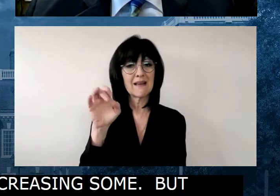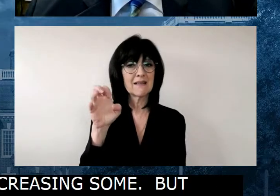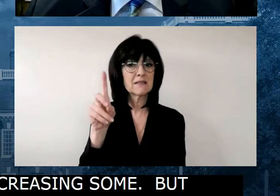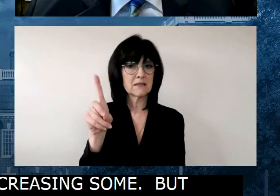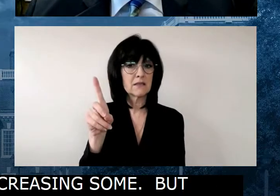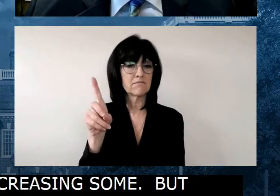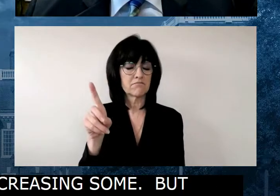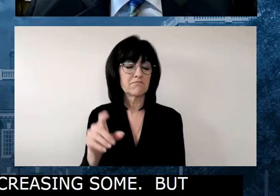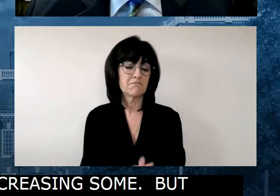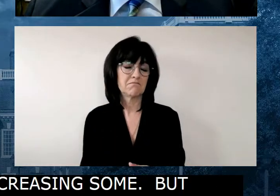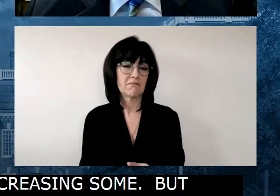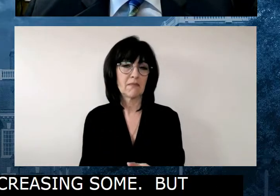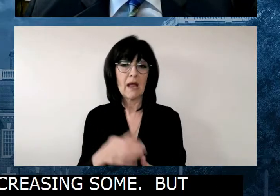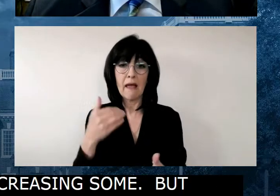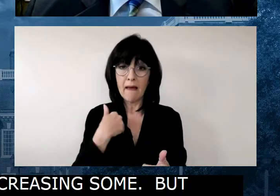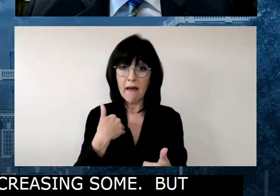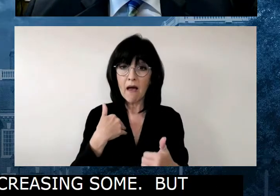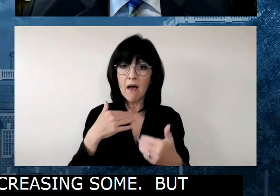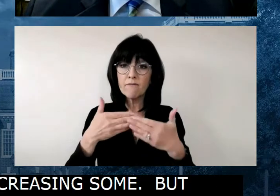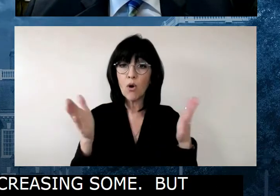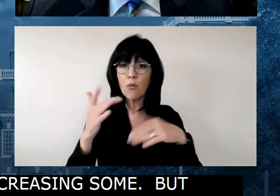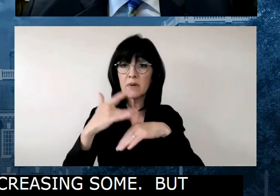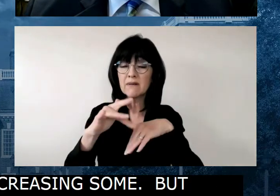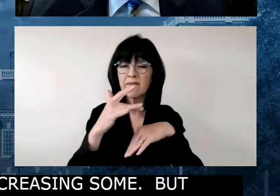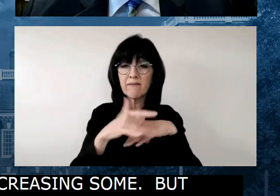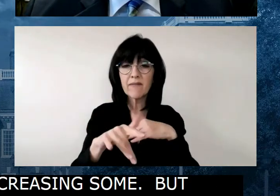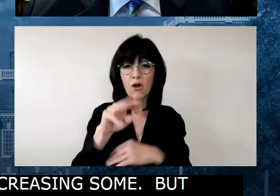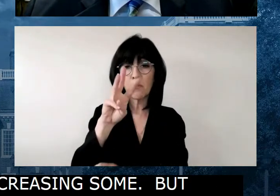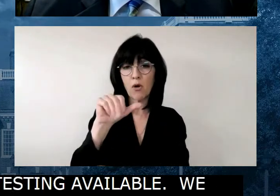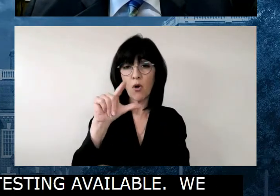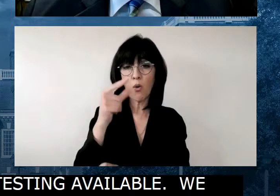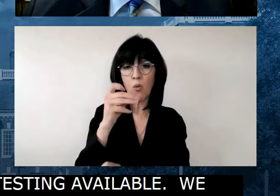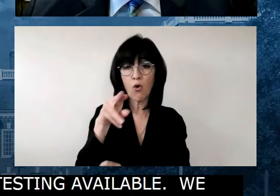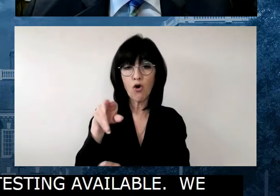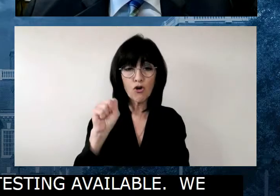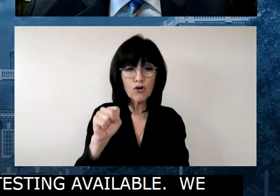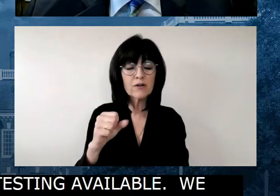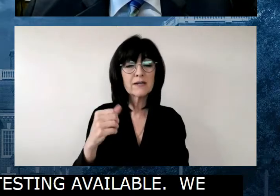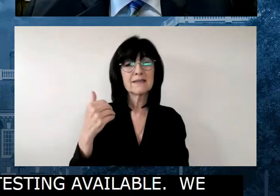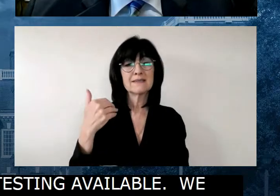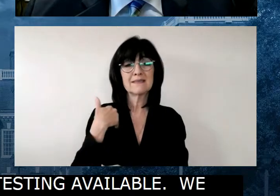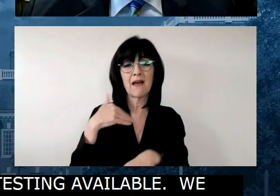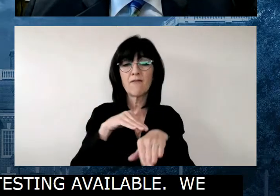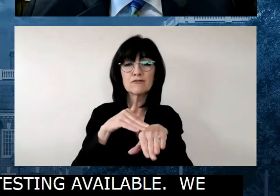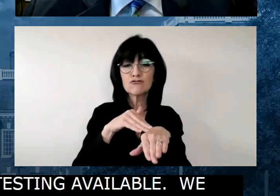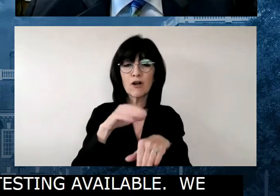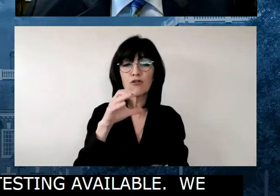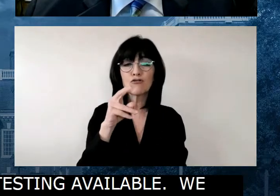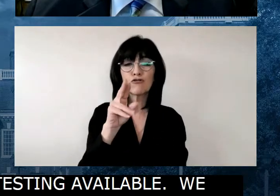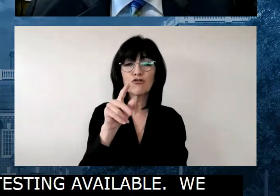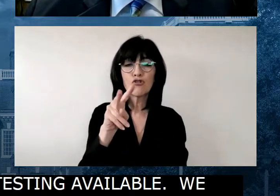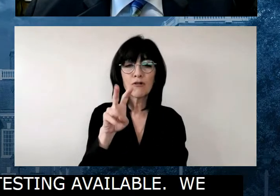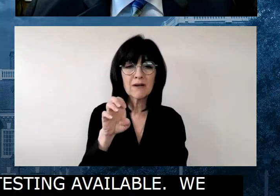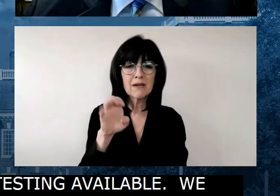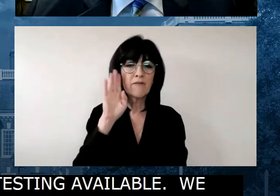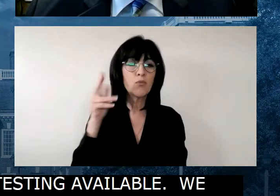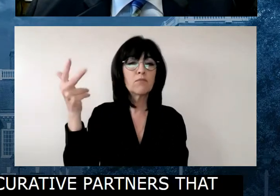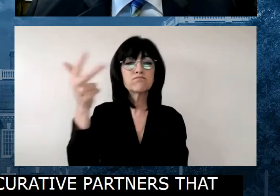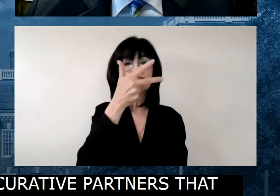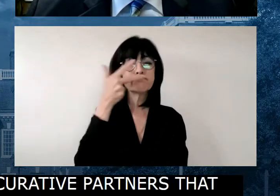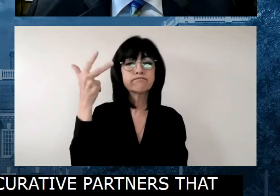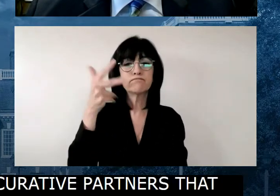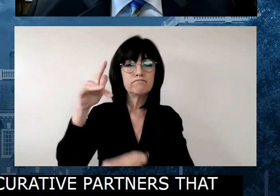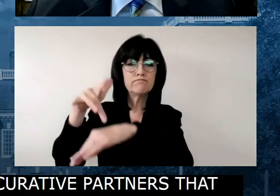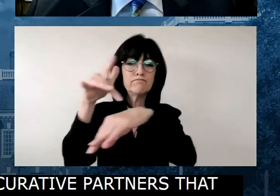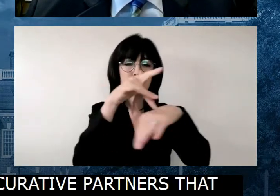open. We have some of the state public health clinics open. We have curative travelers that are making the rounds around the state. So there are absolutely